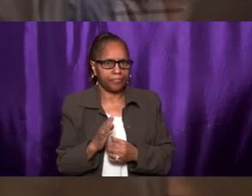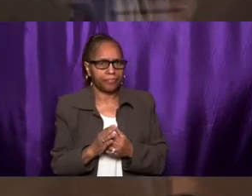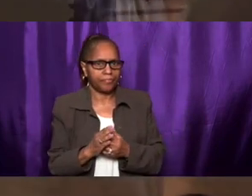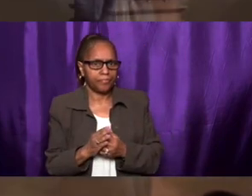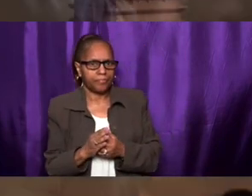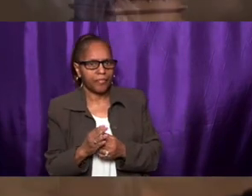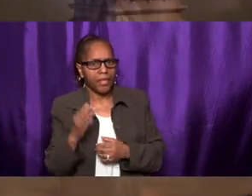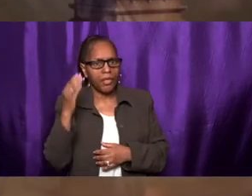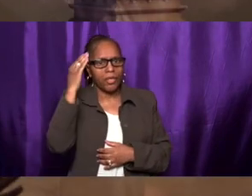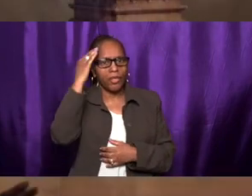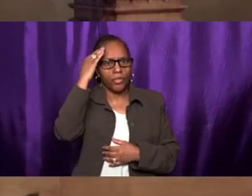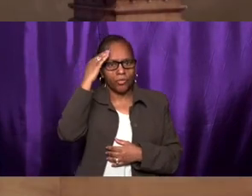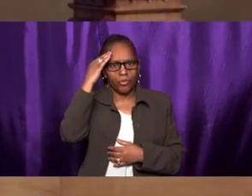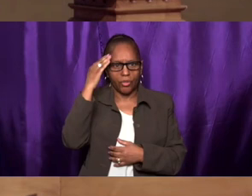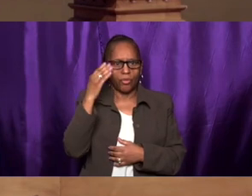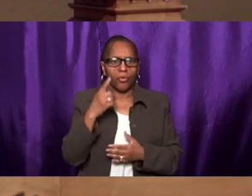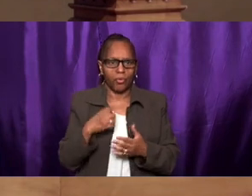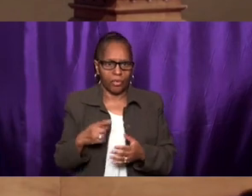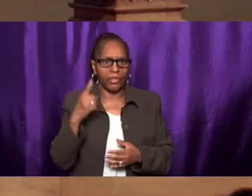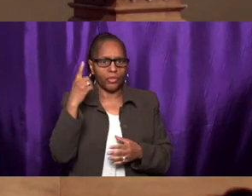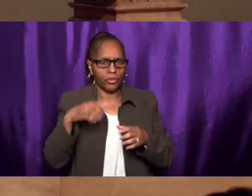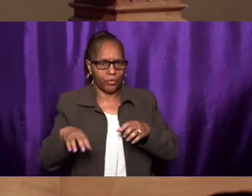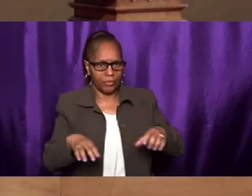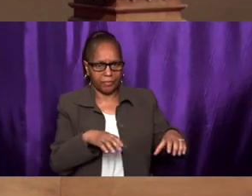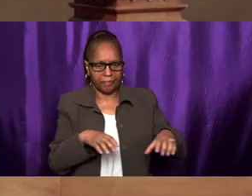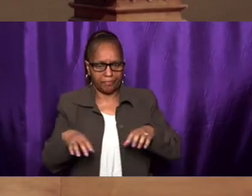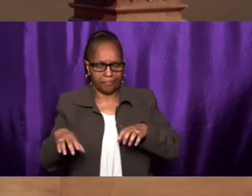that you know exactly what you're doing.